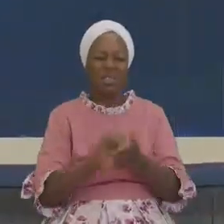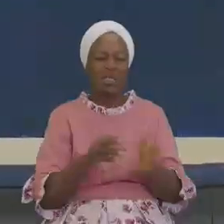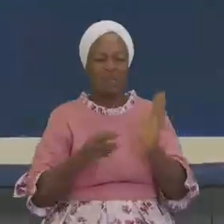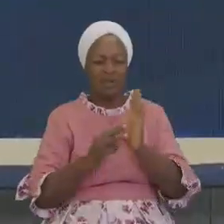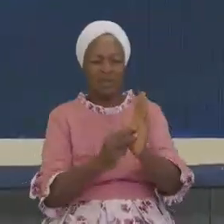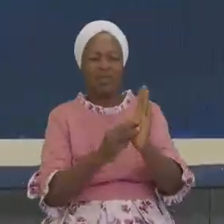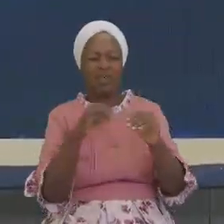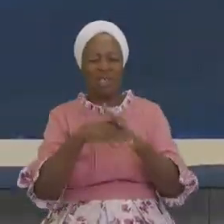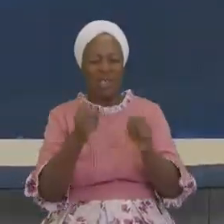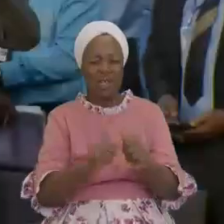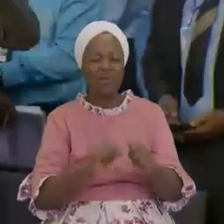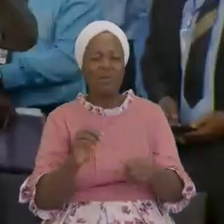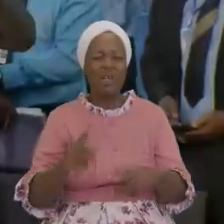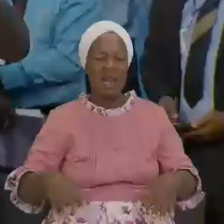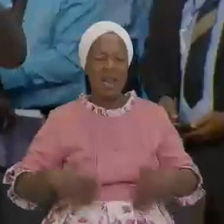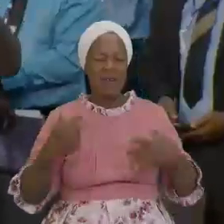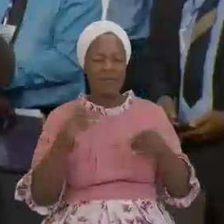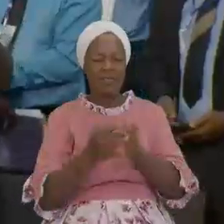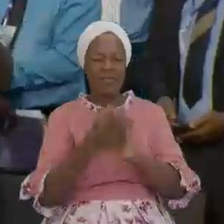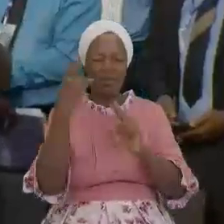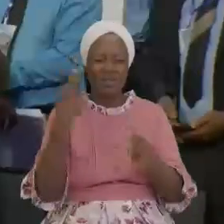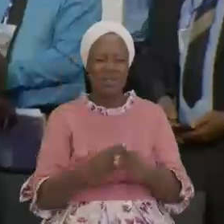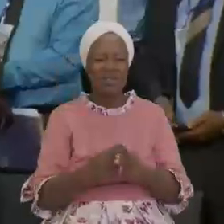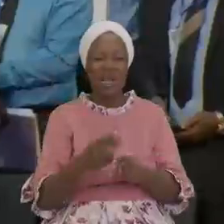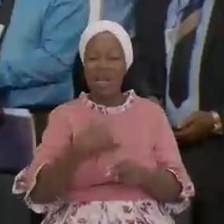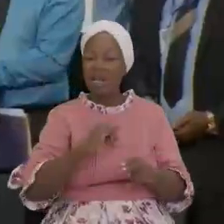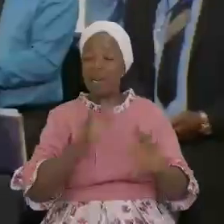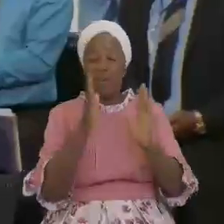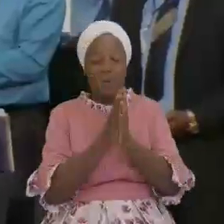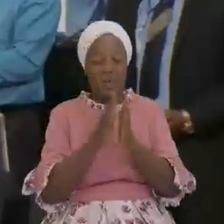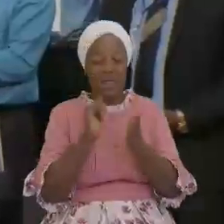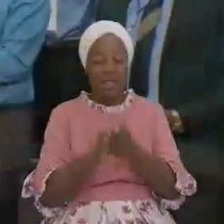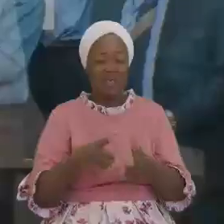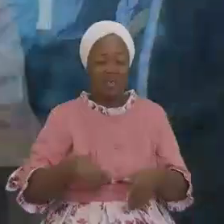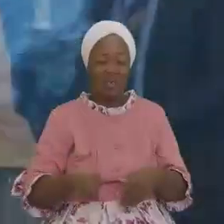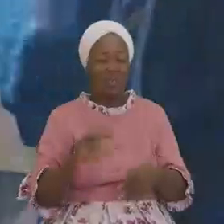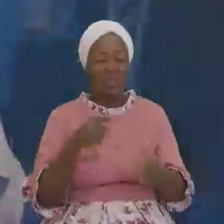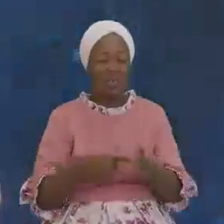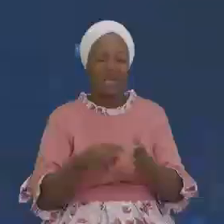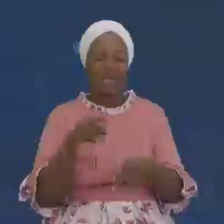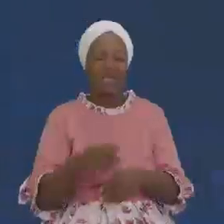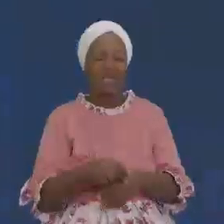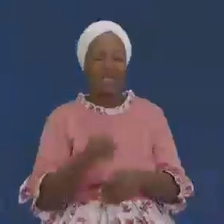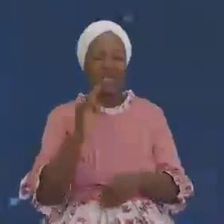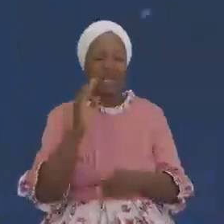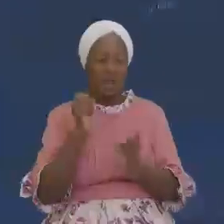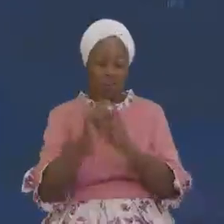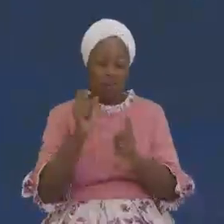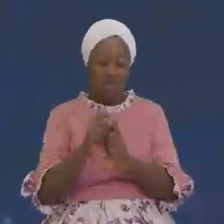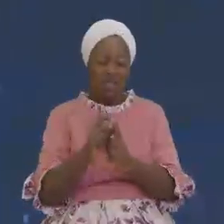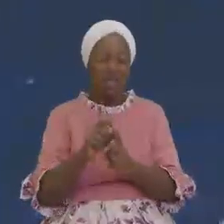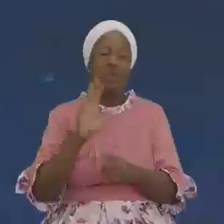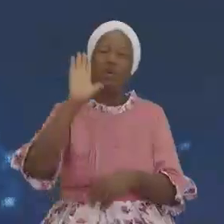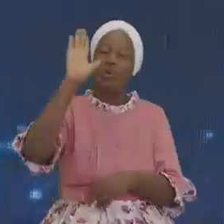in every life. And I pray during the message, your word will enter